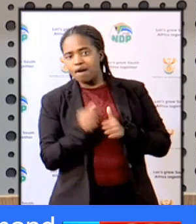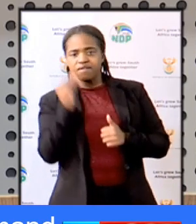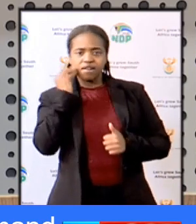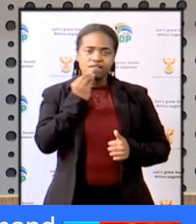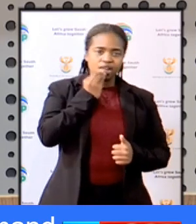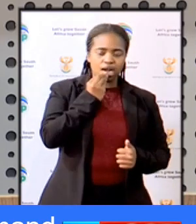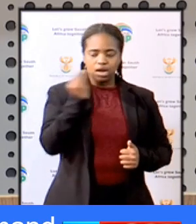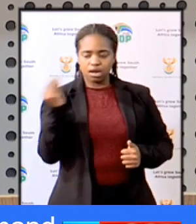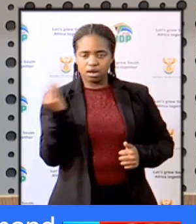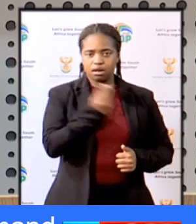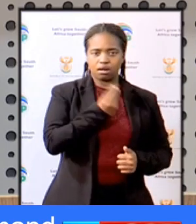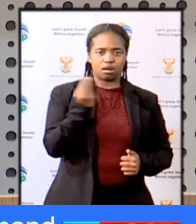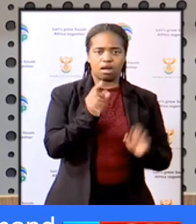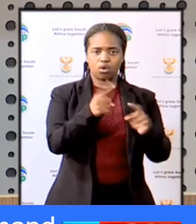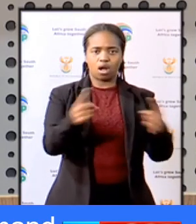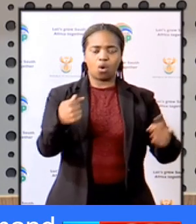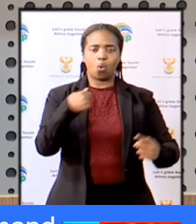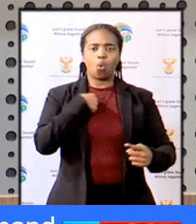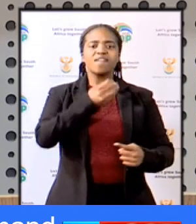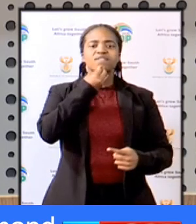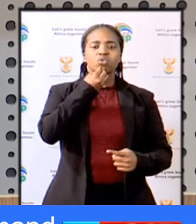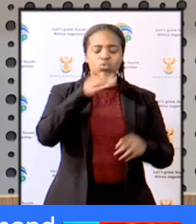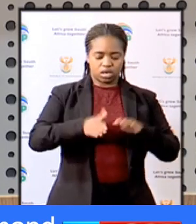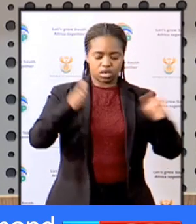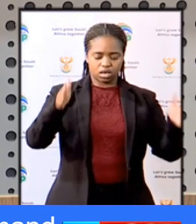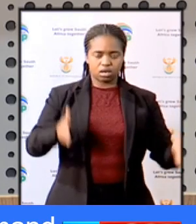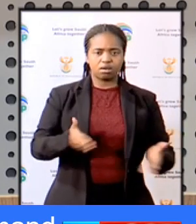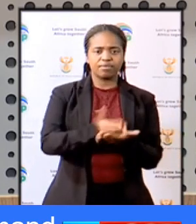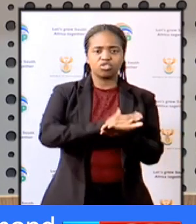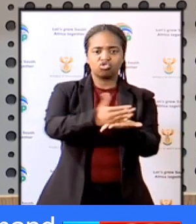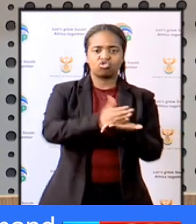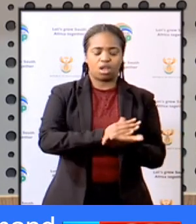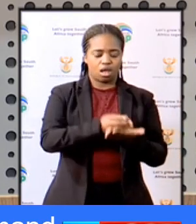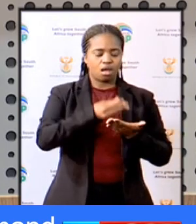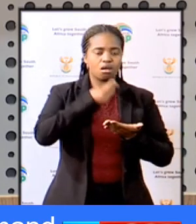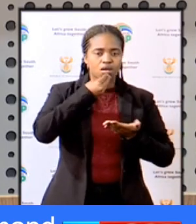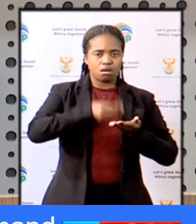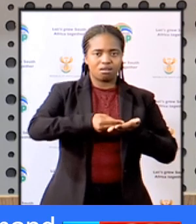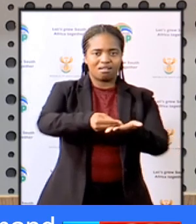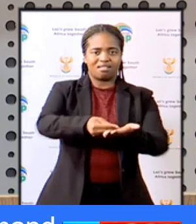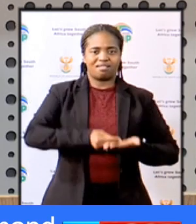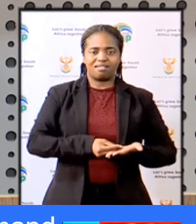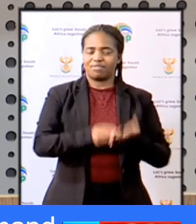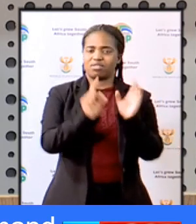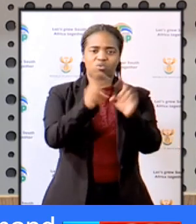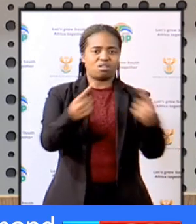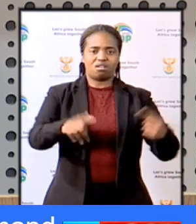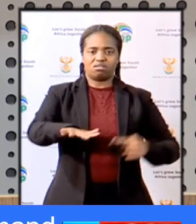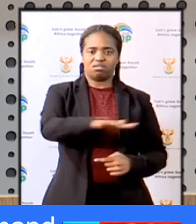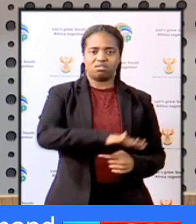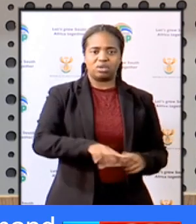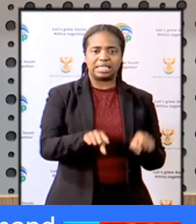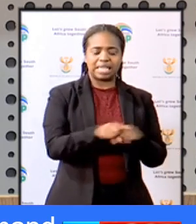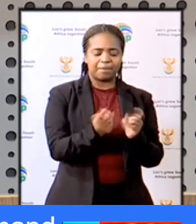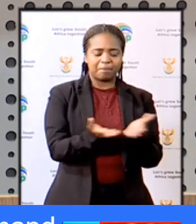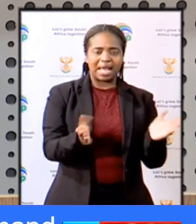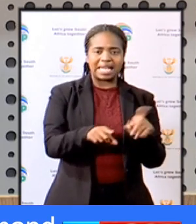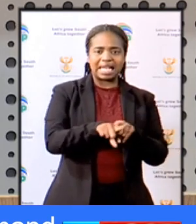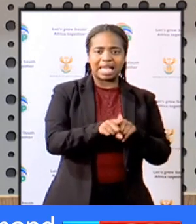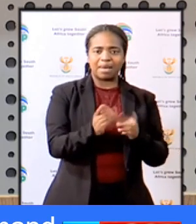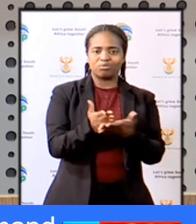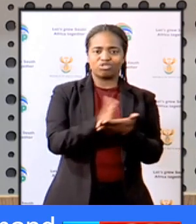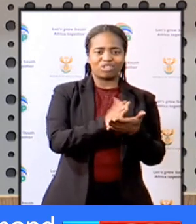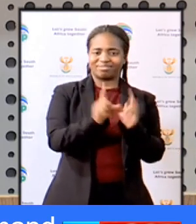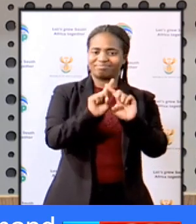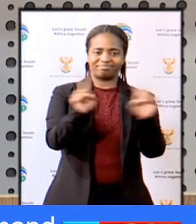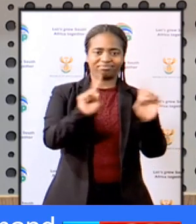same utensils in the canteen or the same equipment on the in the workplace. It included